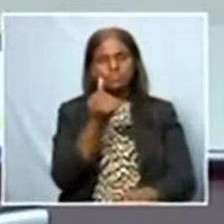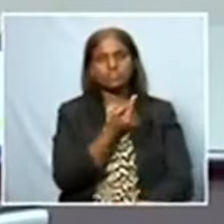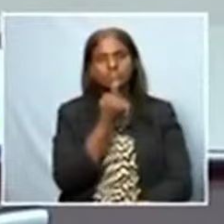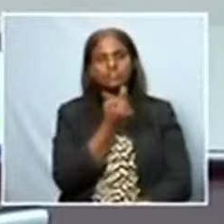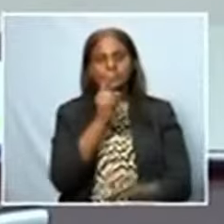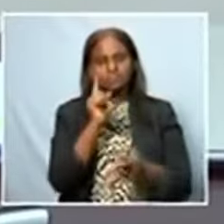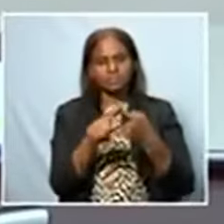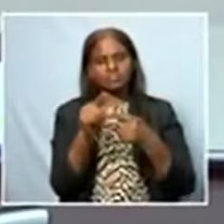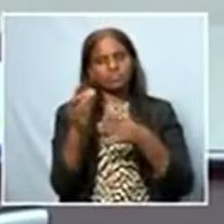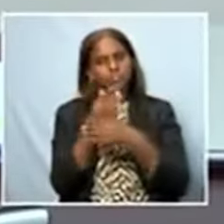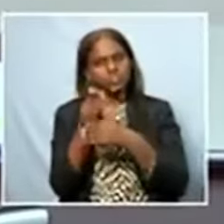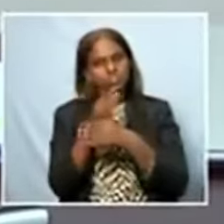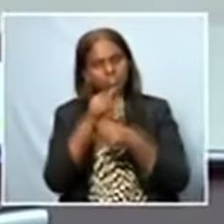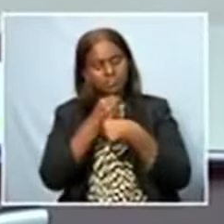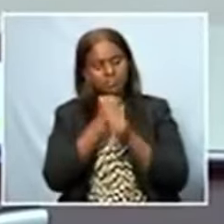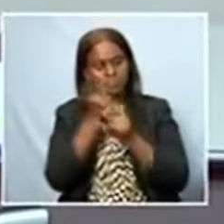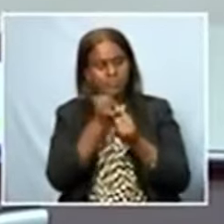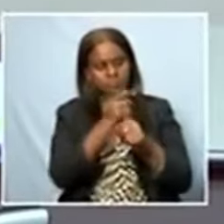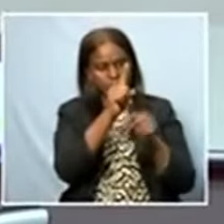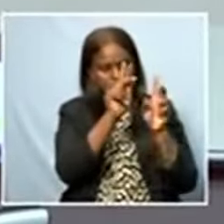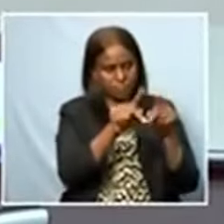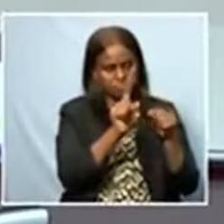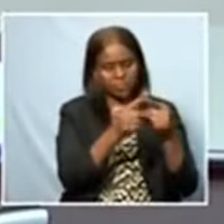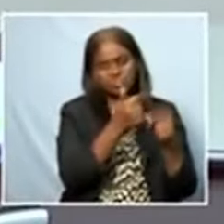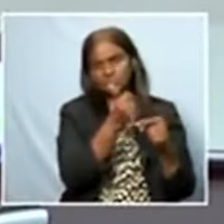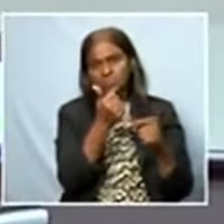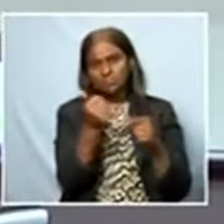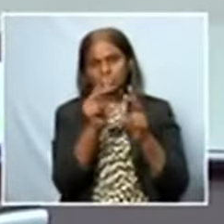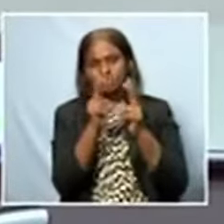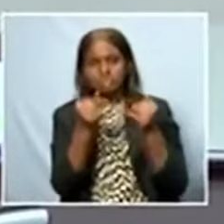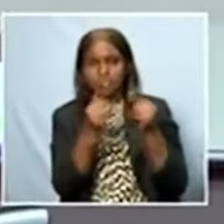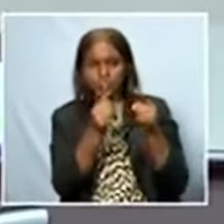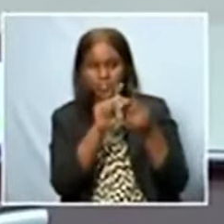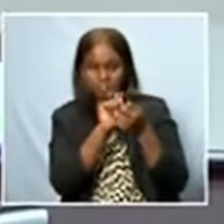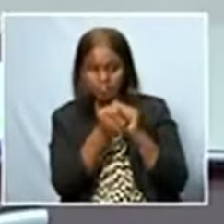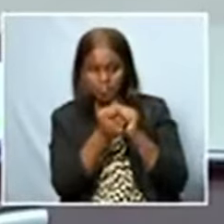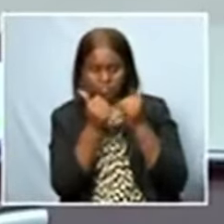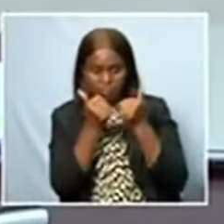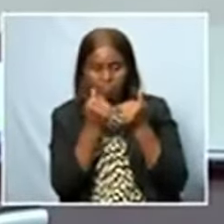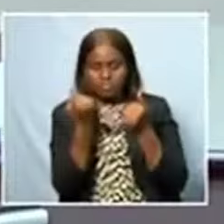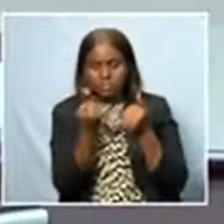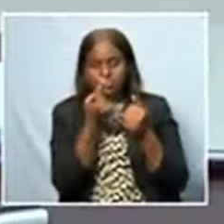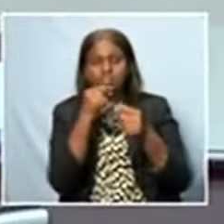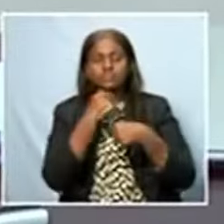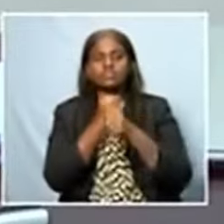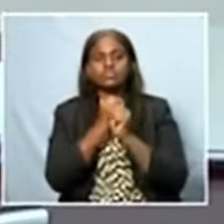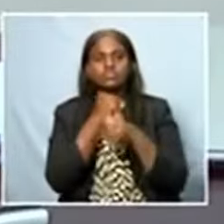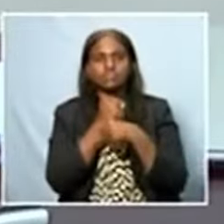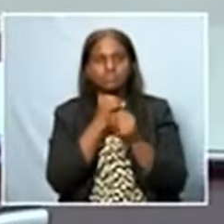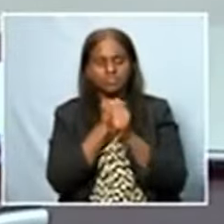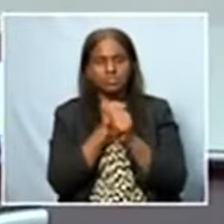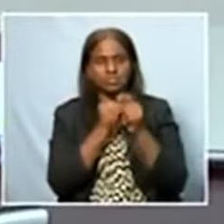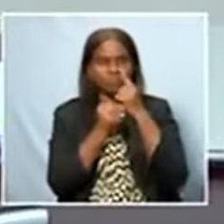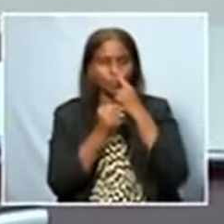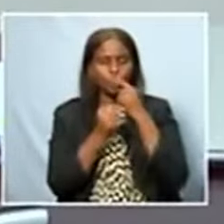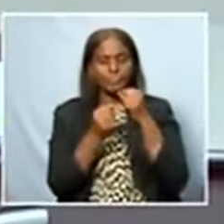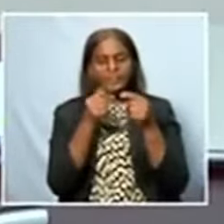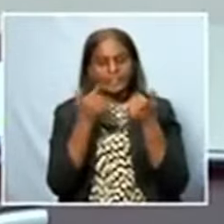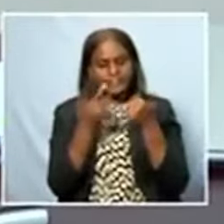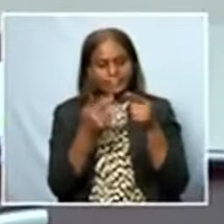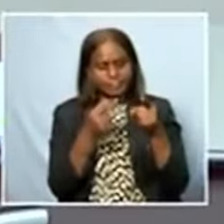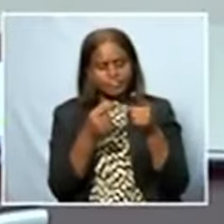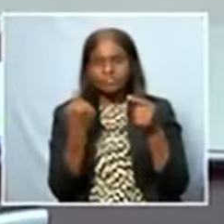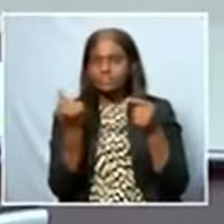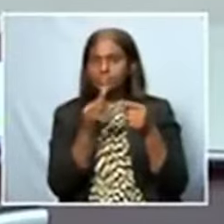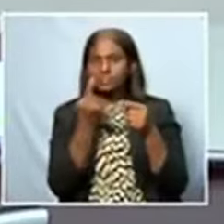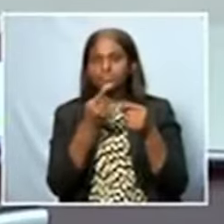to transactions made from one person to another. So this amendment simply creates this